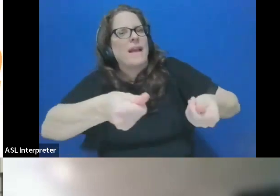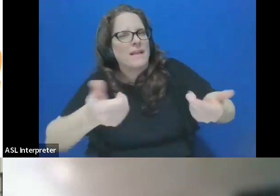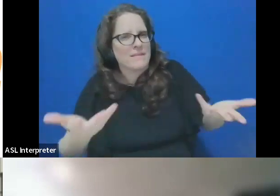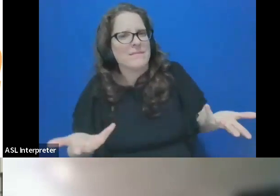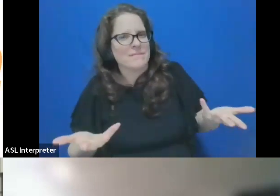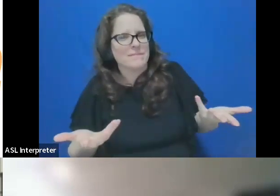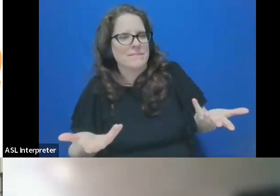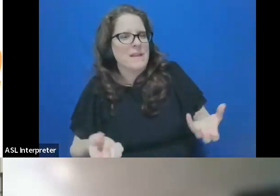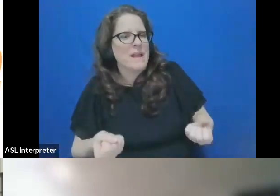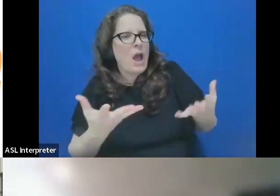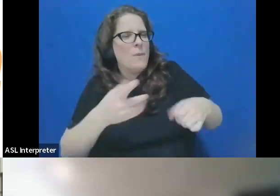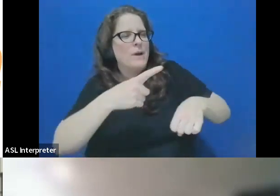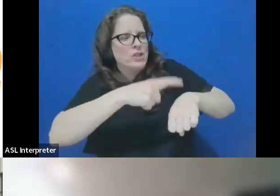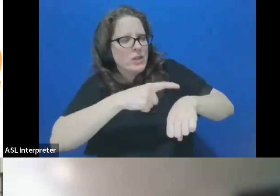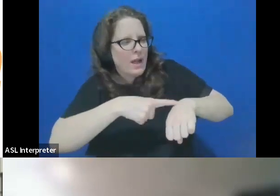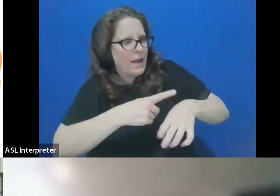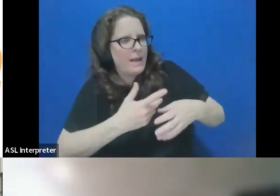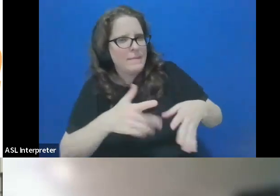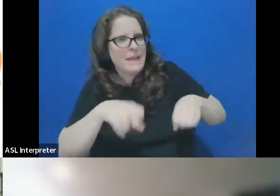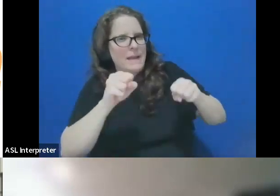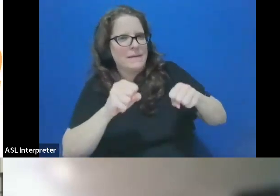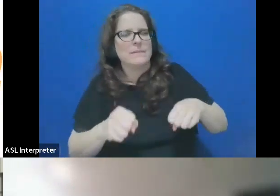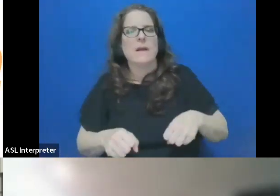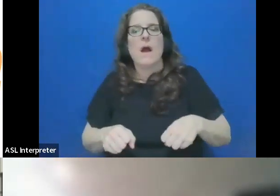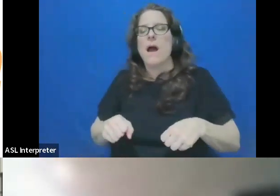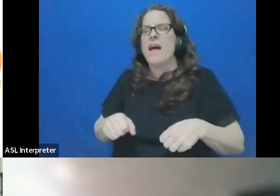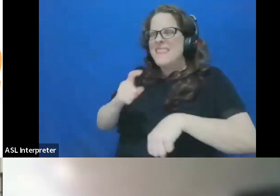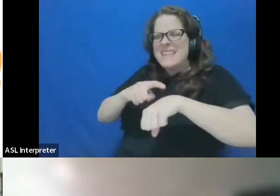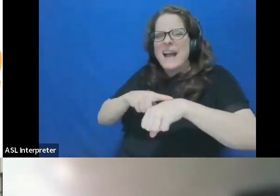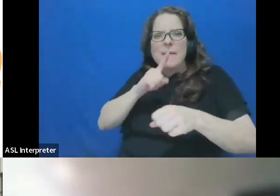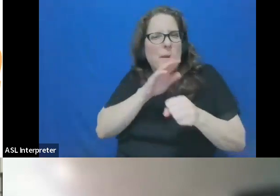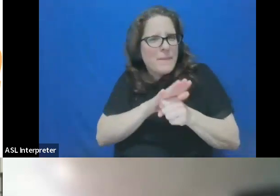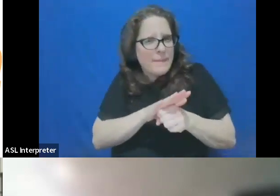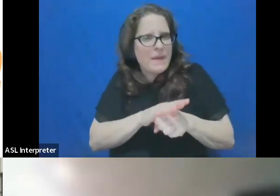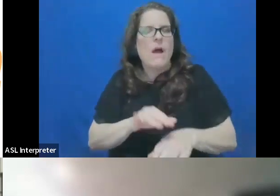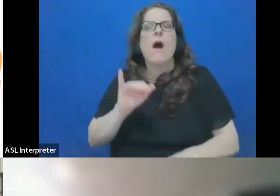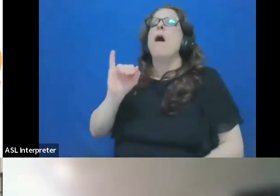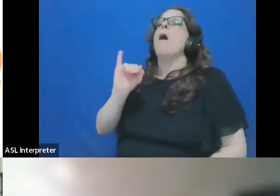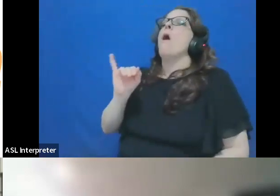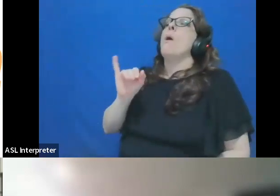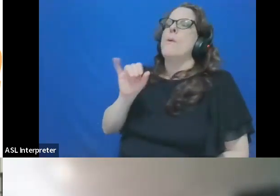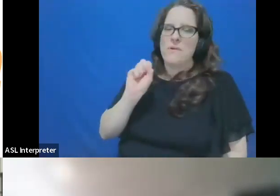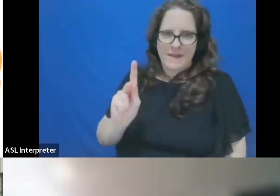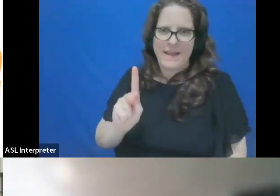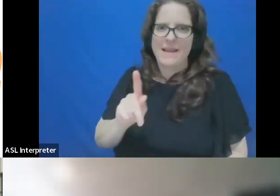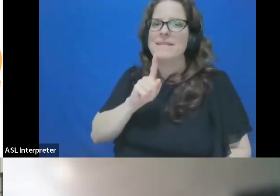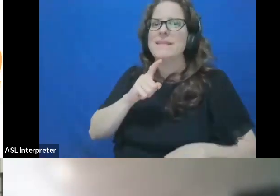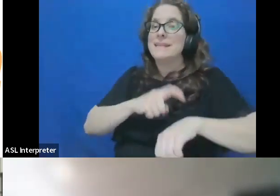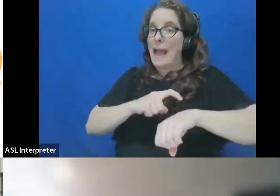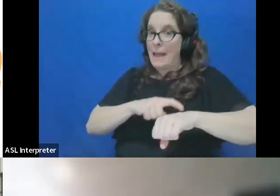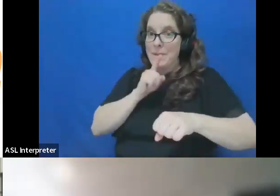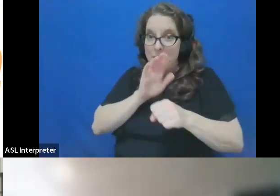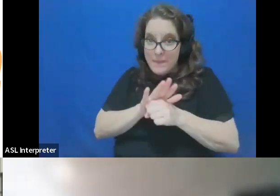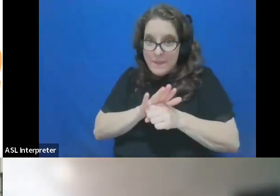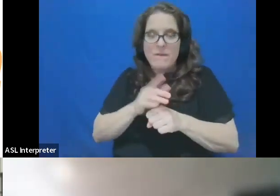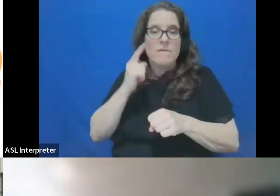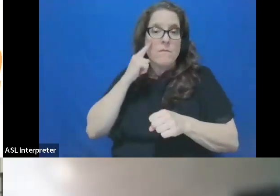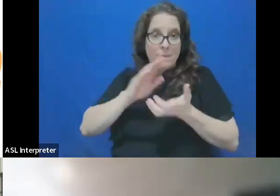to invest to be a co-trustee? the time commitment? Yes. Oh, okay, okay. I